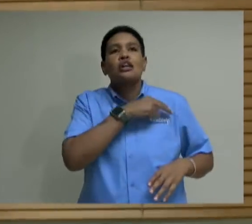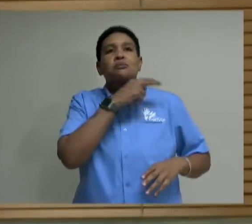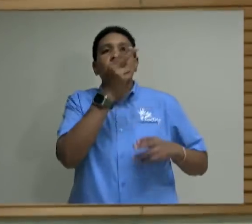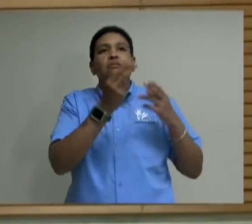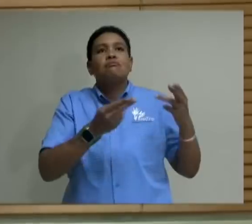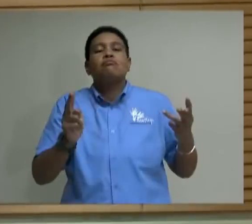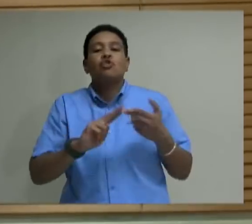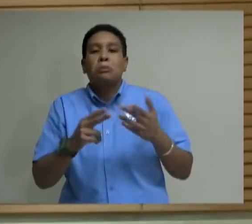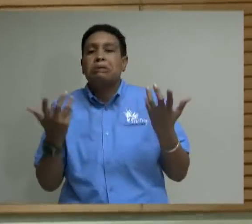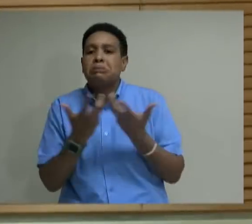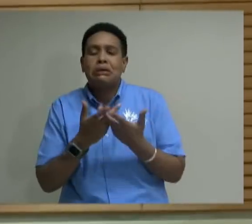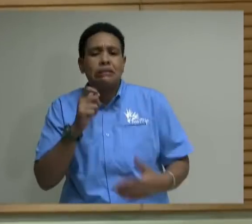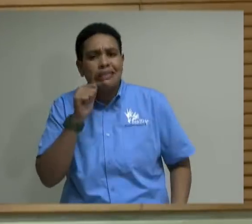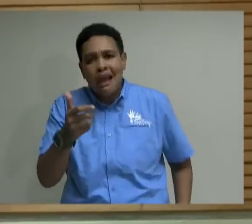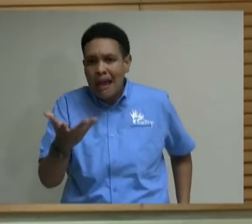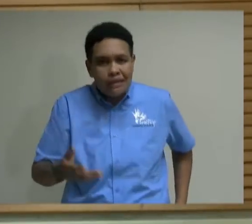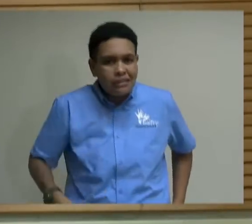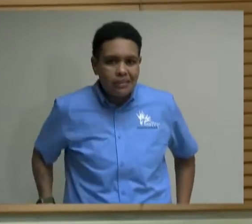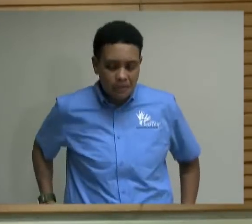hospitalizations.